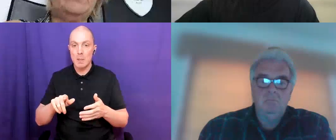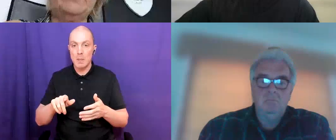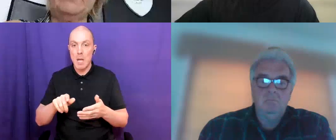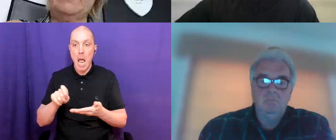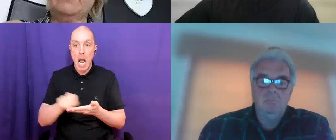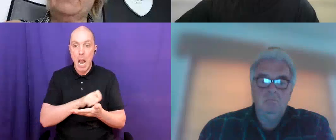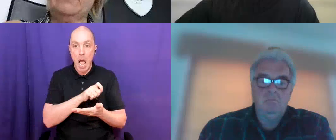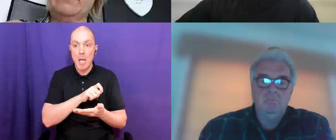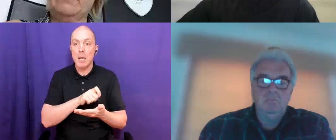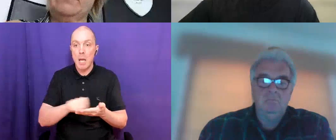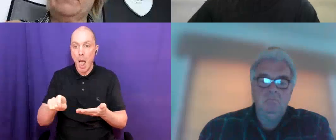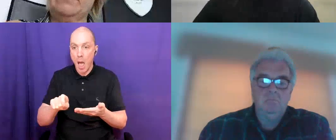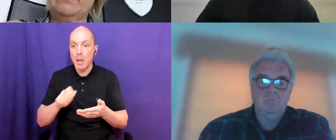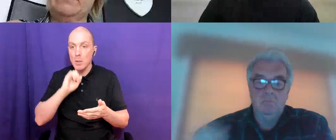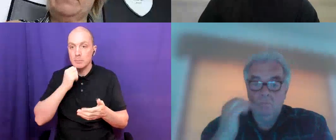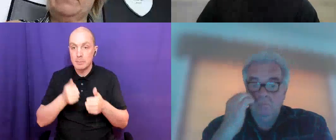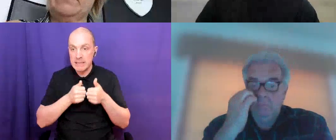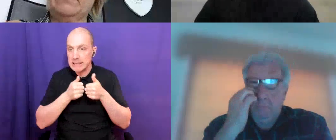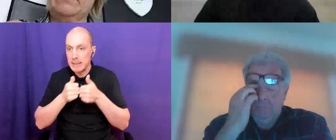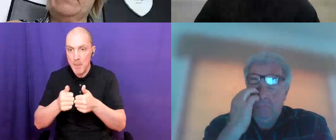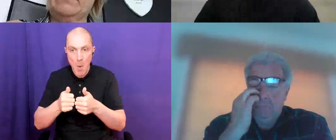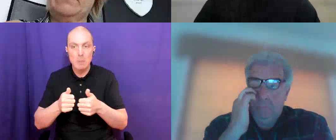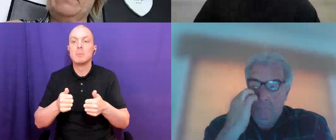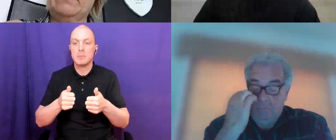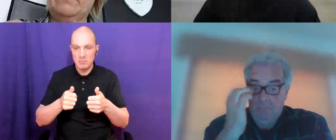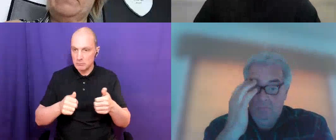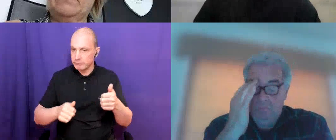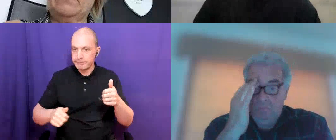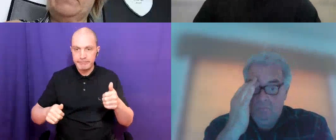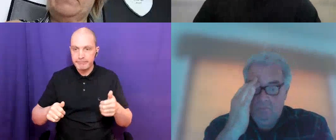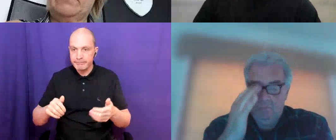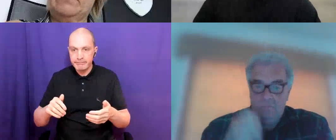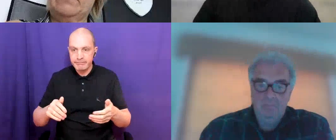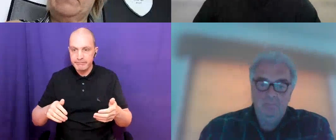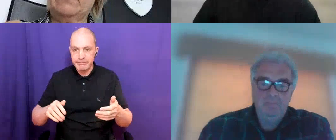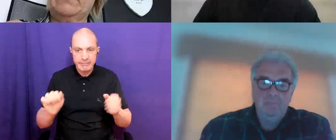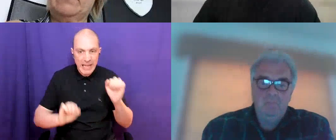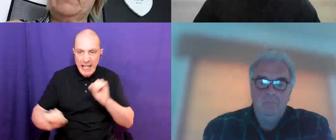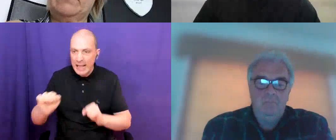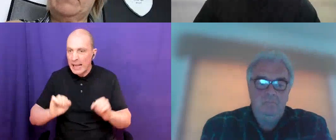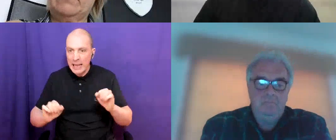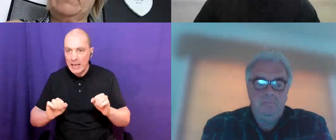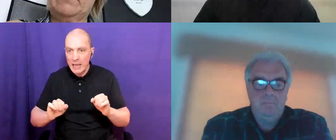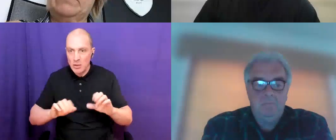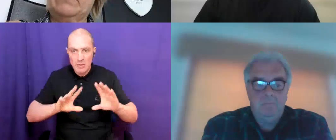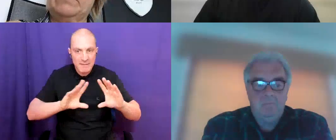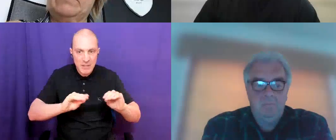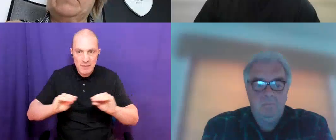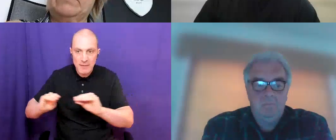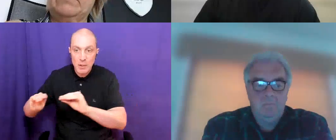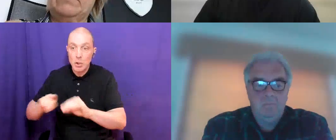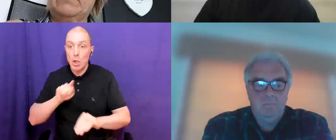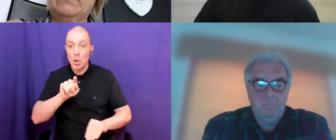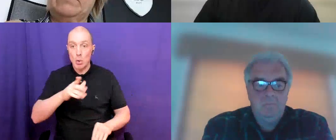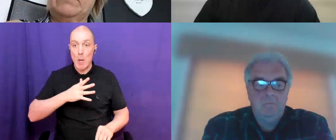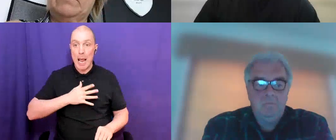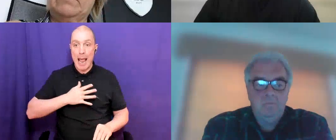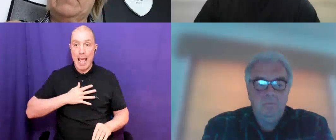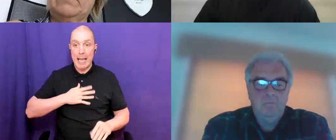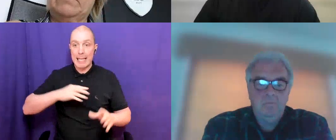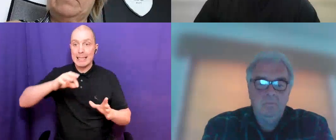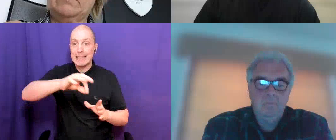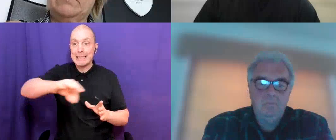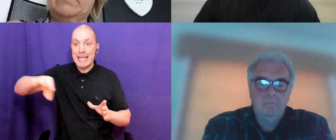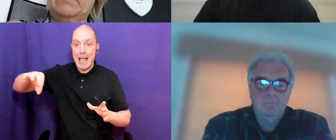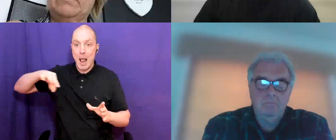statutory documents and the clearing up of the polling stationery. If you wish to add a seal to the ballot box, you can do so at